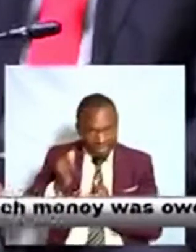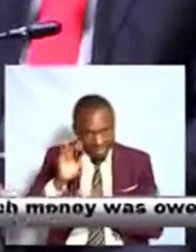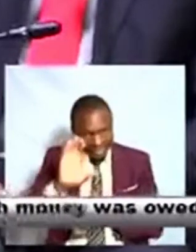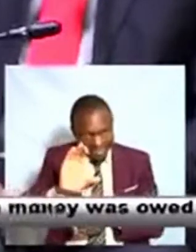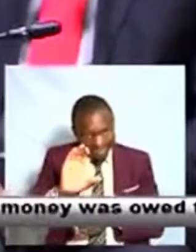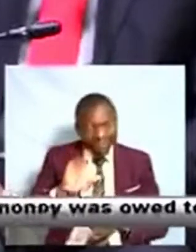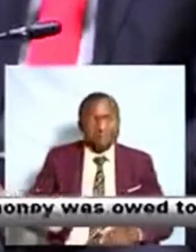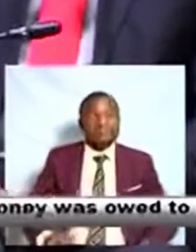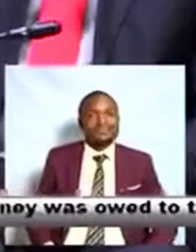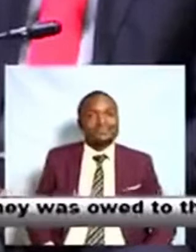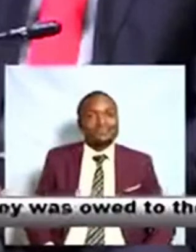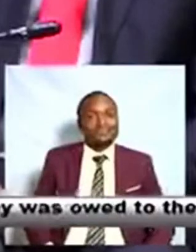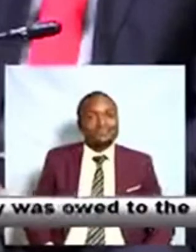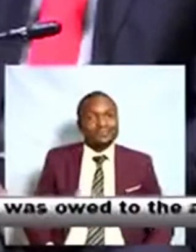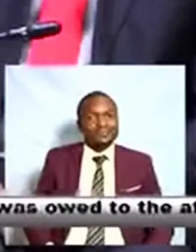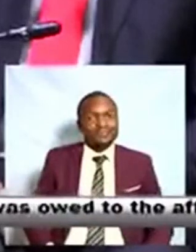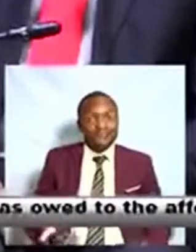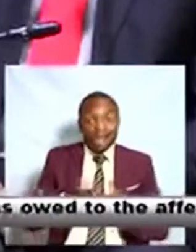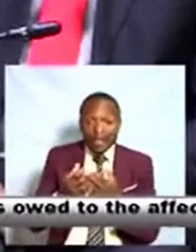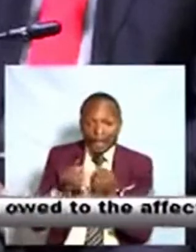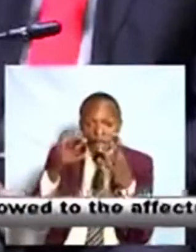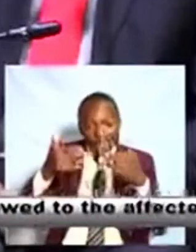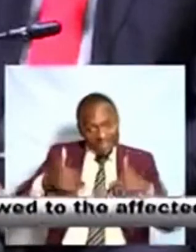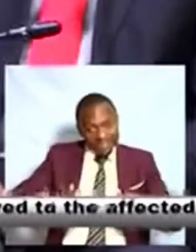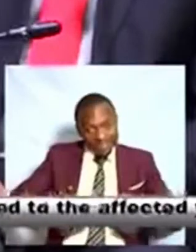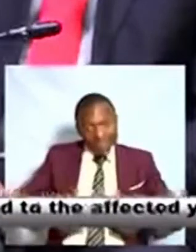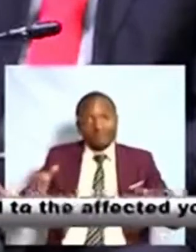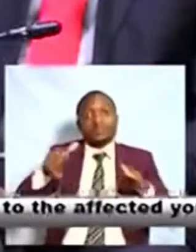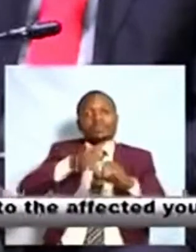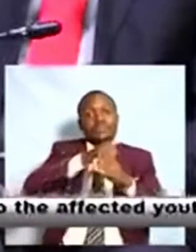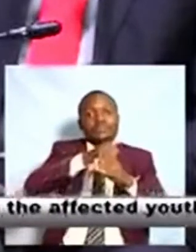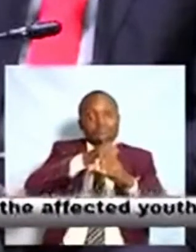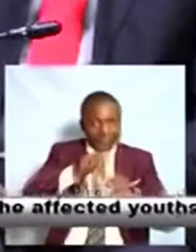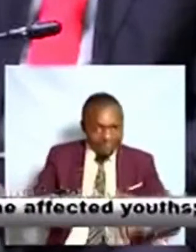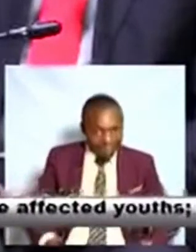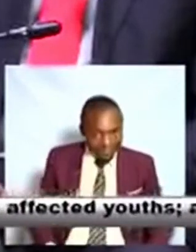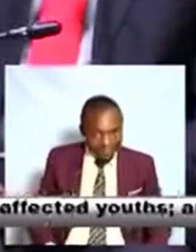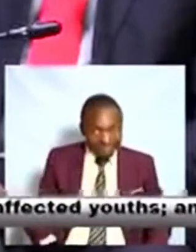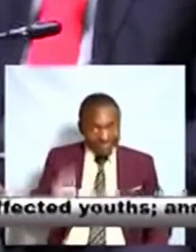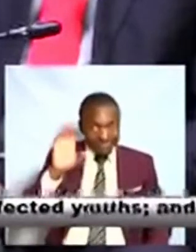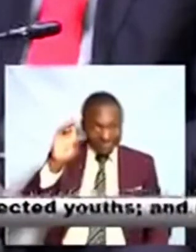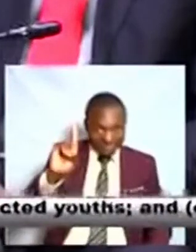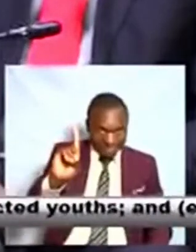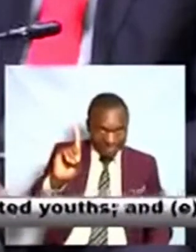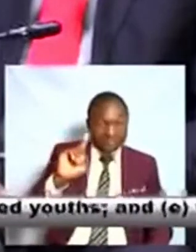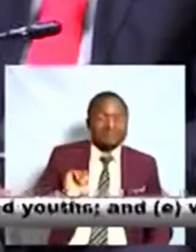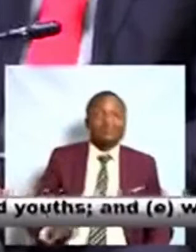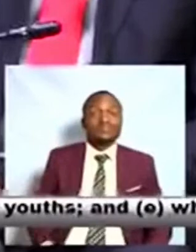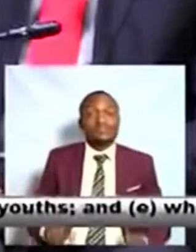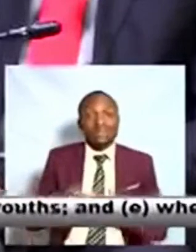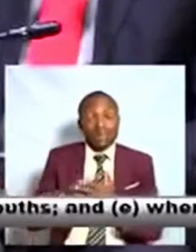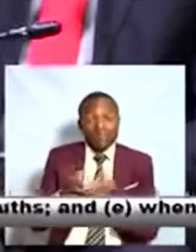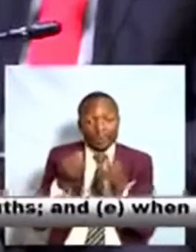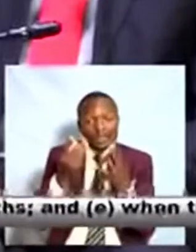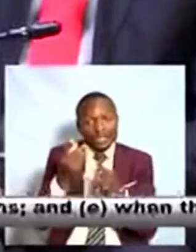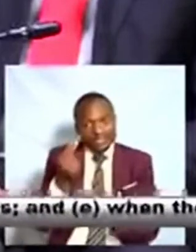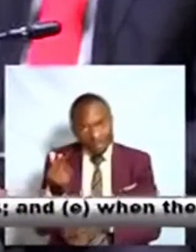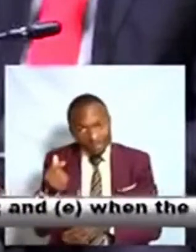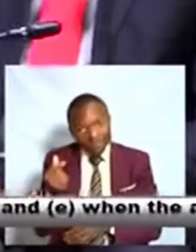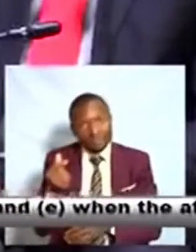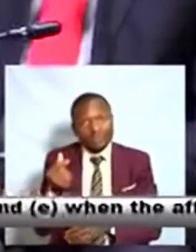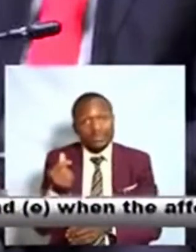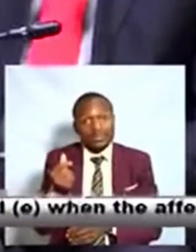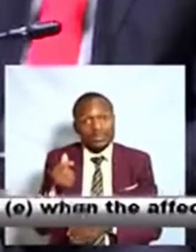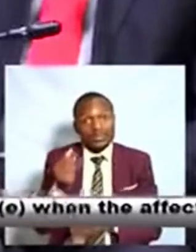C, how many youths were affected? In D, how much money was owed to